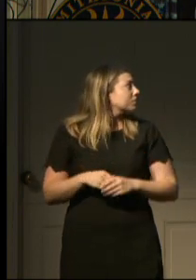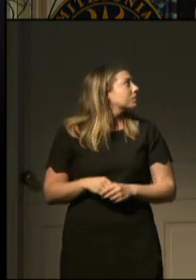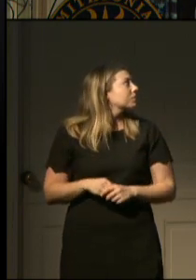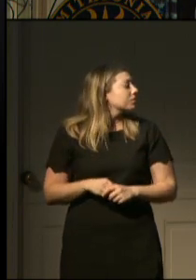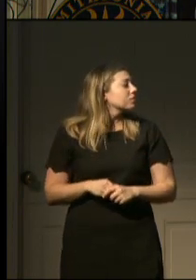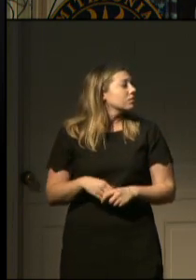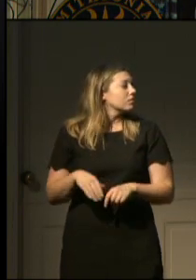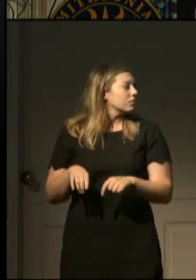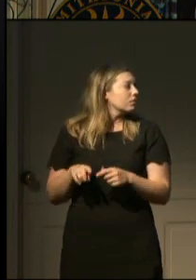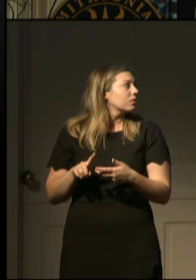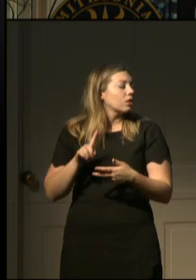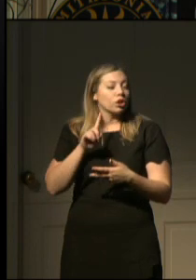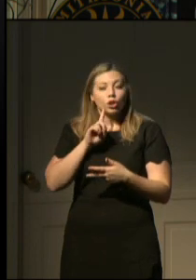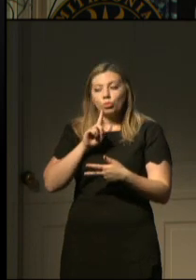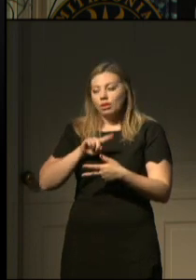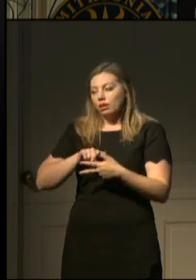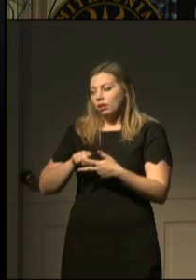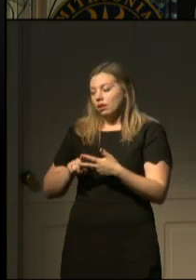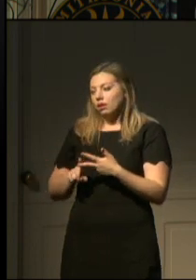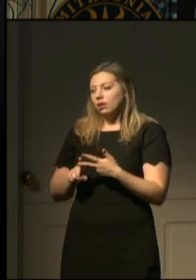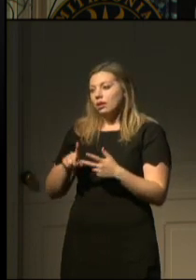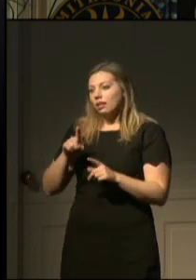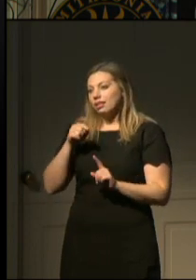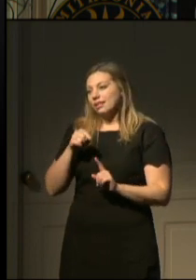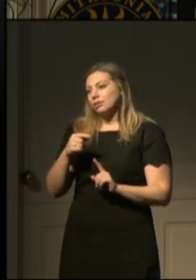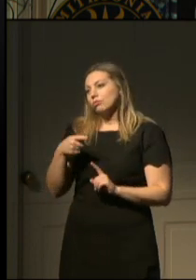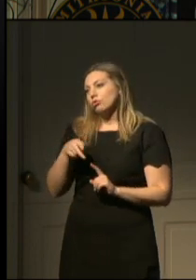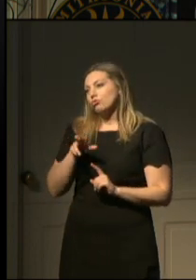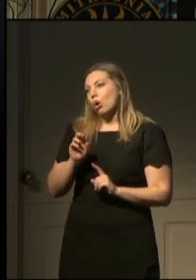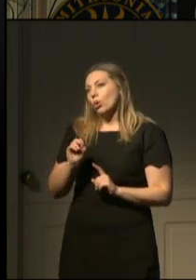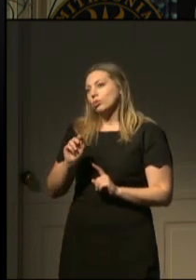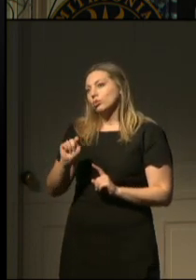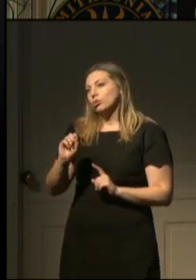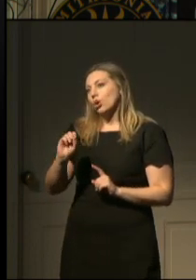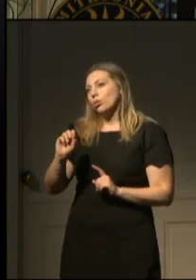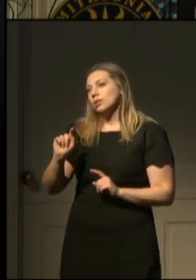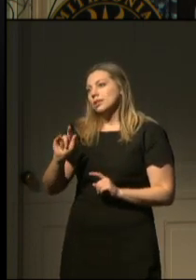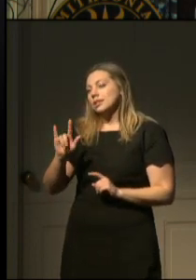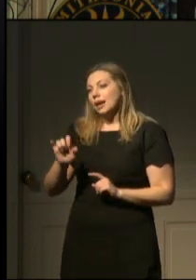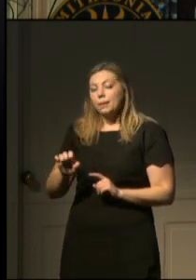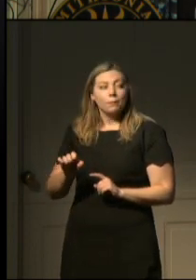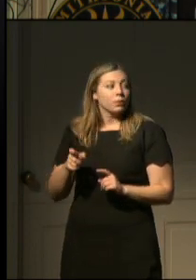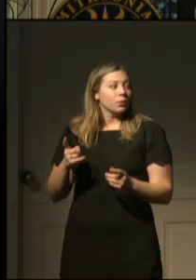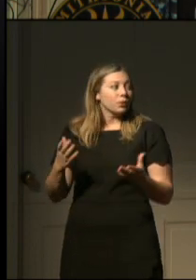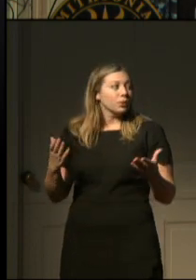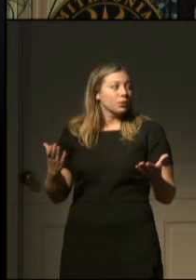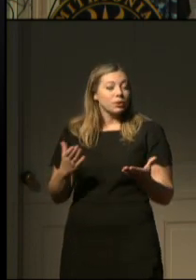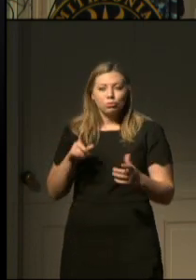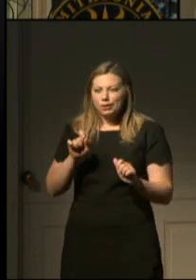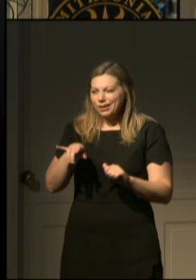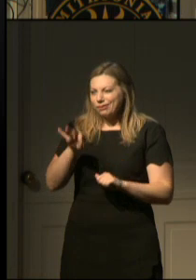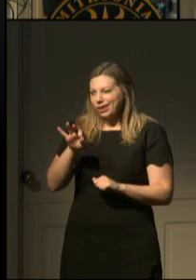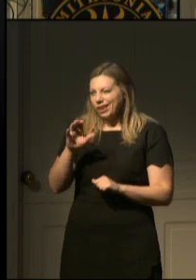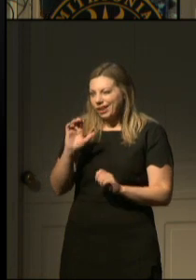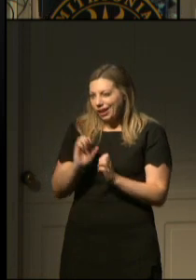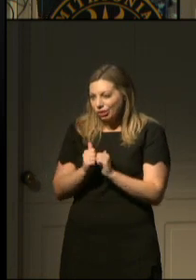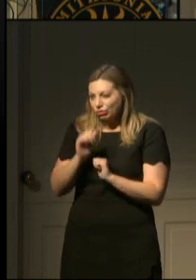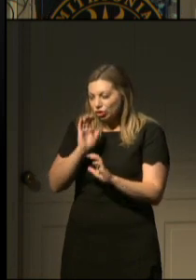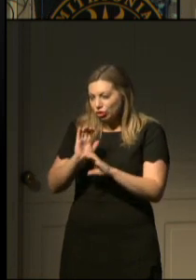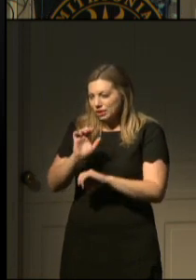by Cook. PackRat at this point is really a prototype. The URLs are here, but you can easily find them just by searching